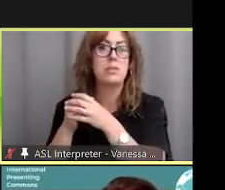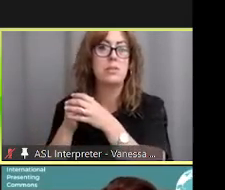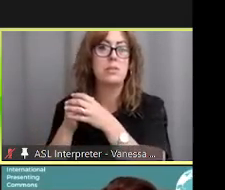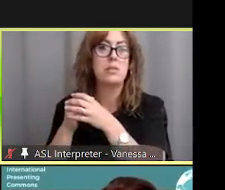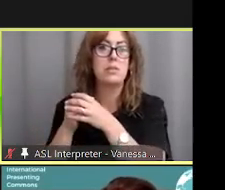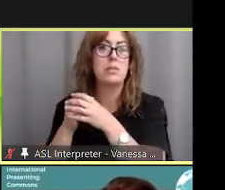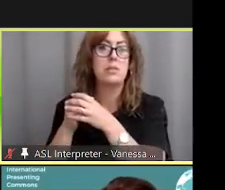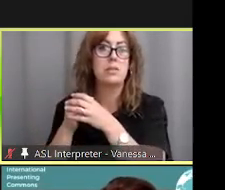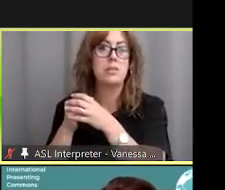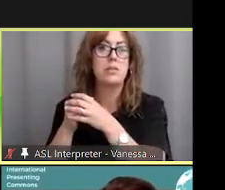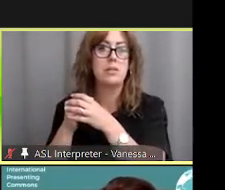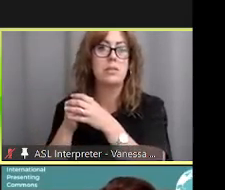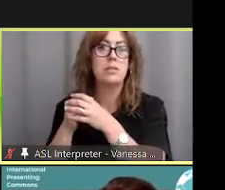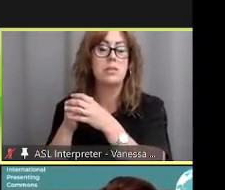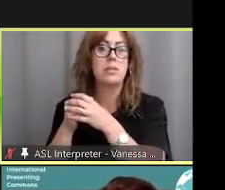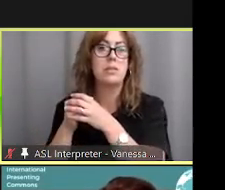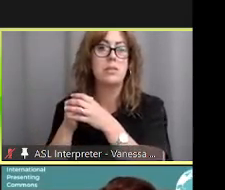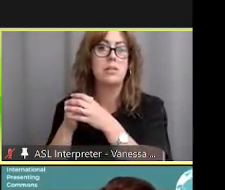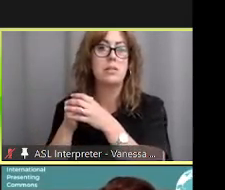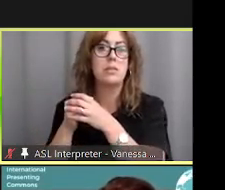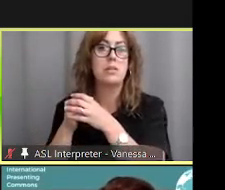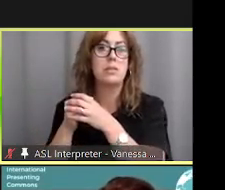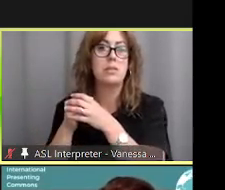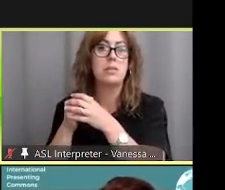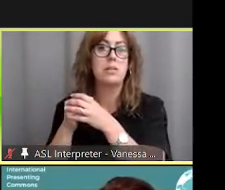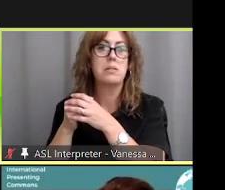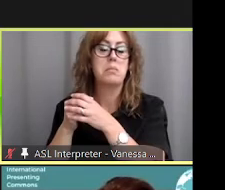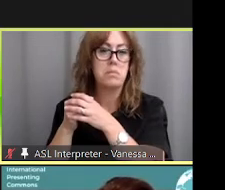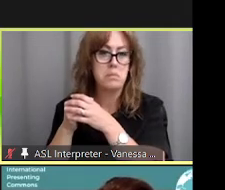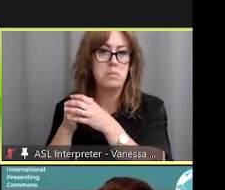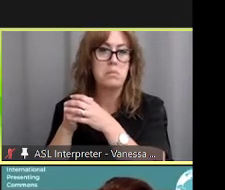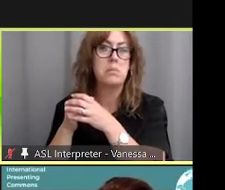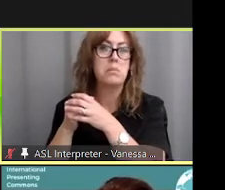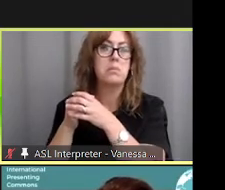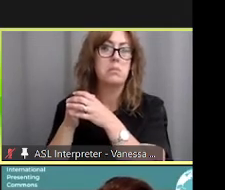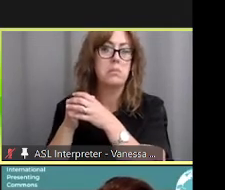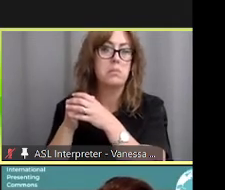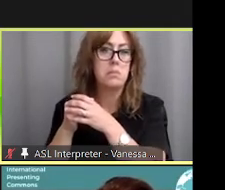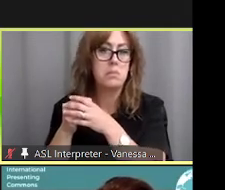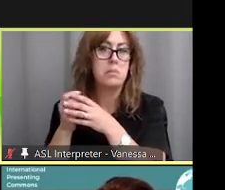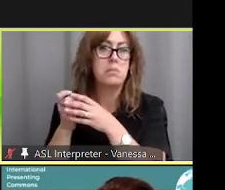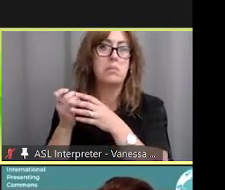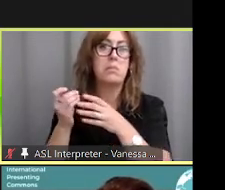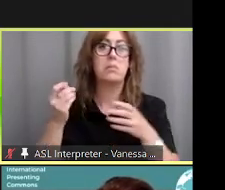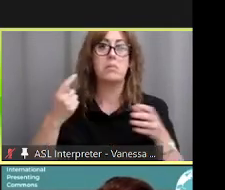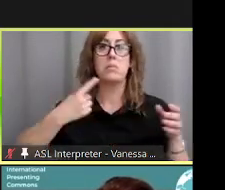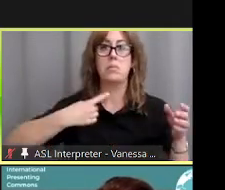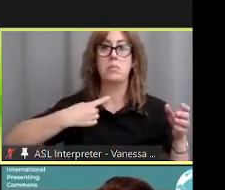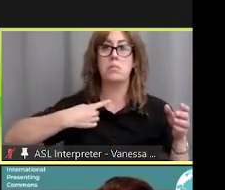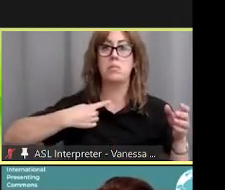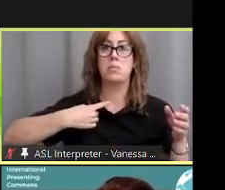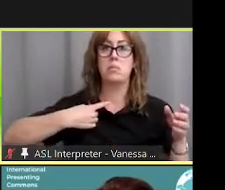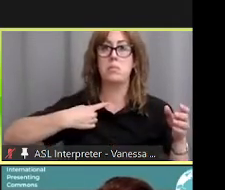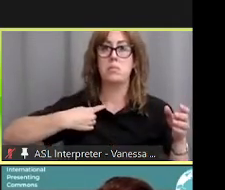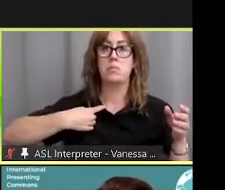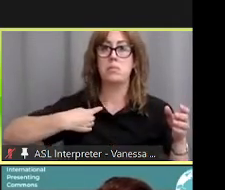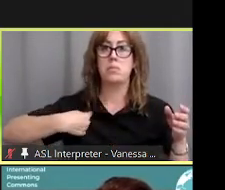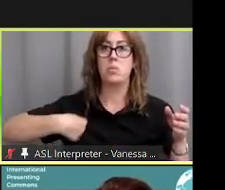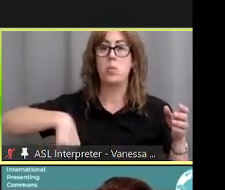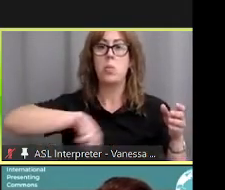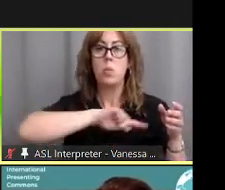times. What is happening is that, I can say that the rest of the world is catching up with